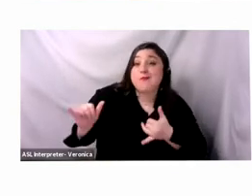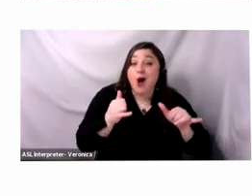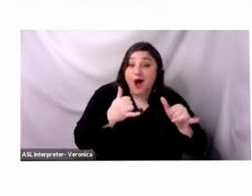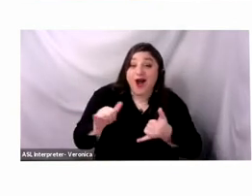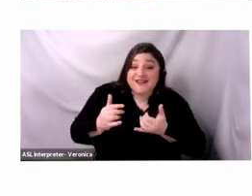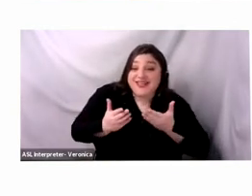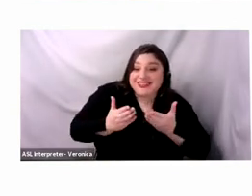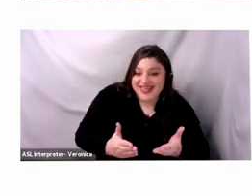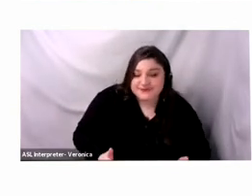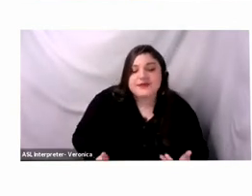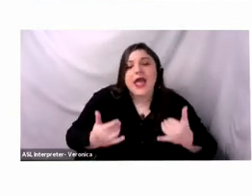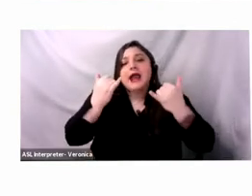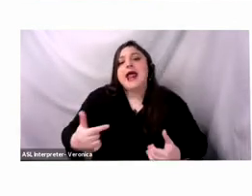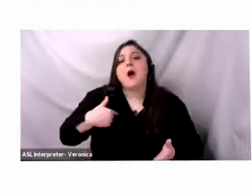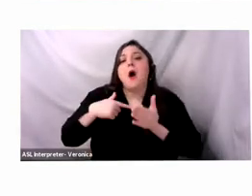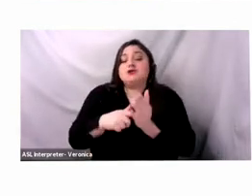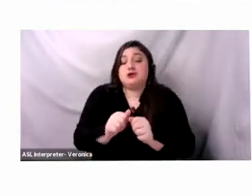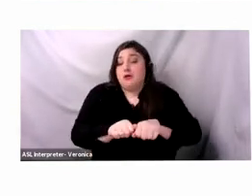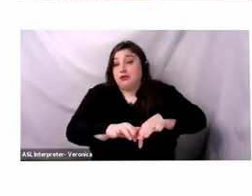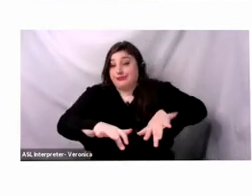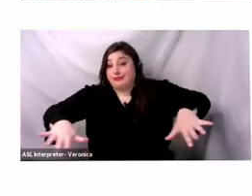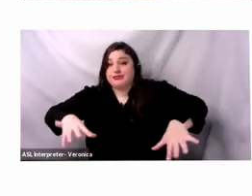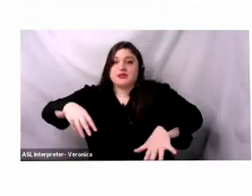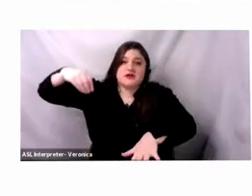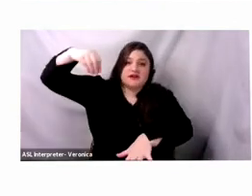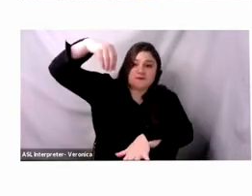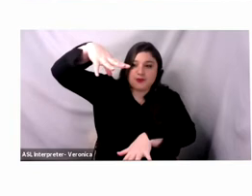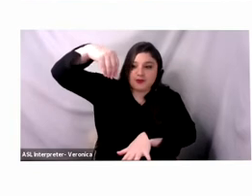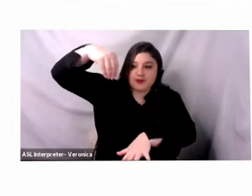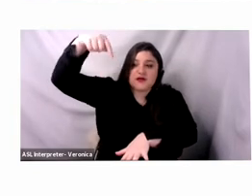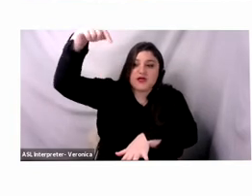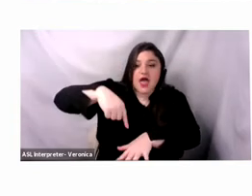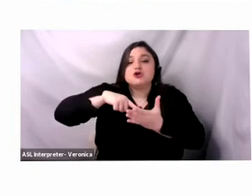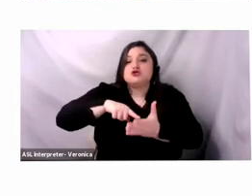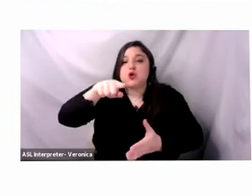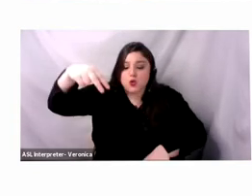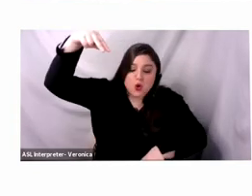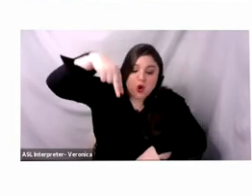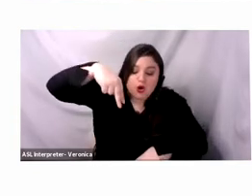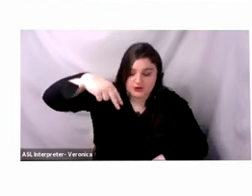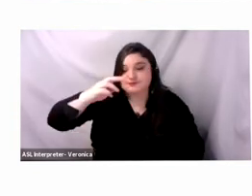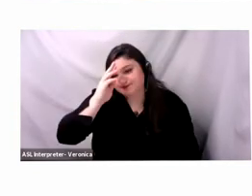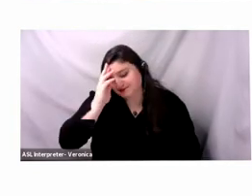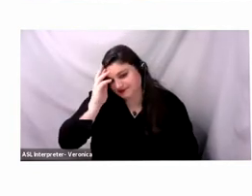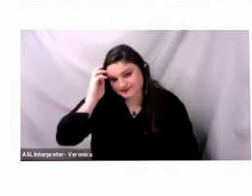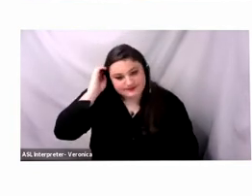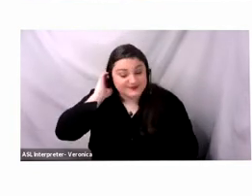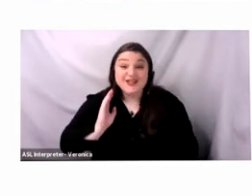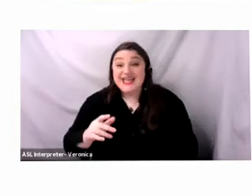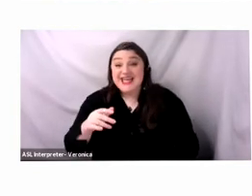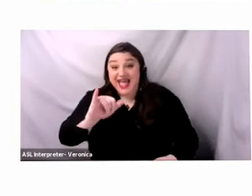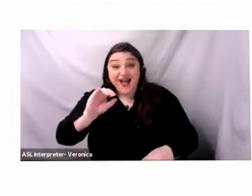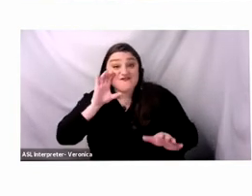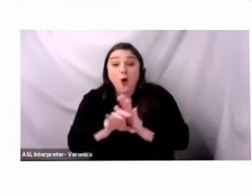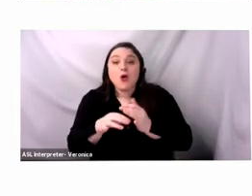you can appreciate just how massive it is. It actually doesn't fit in this image. So clothing comes